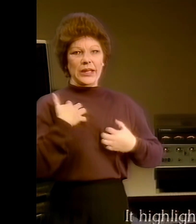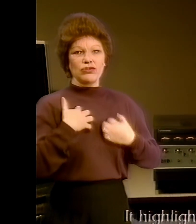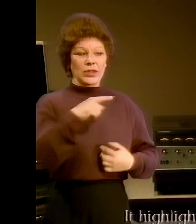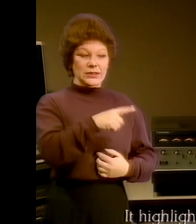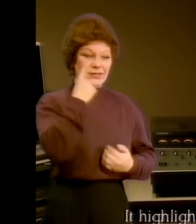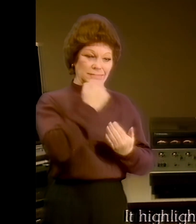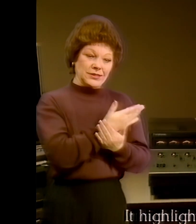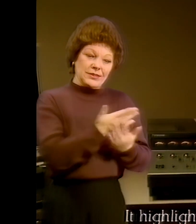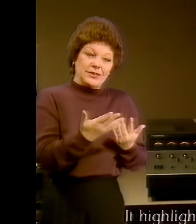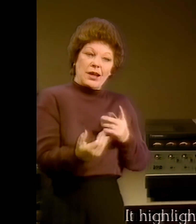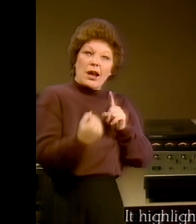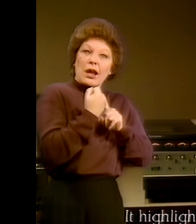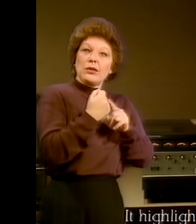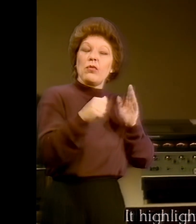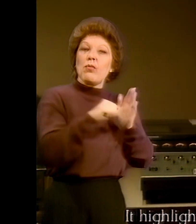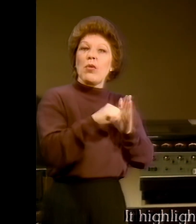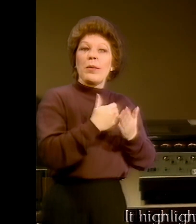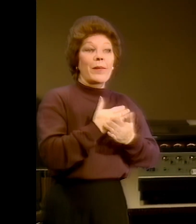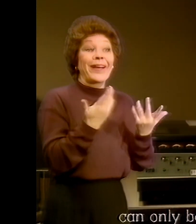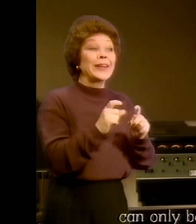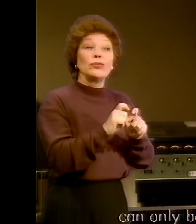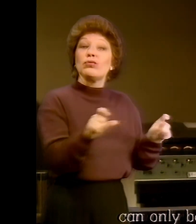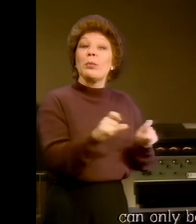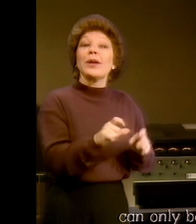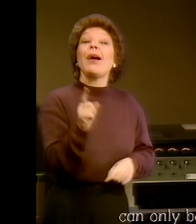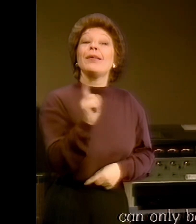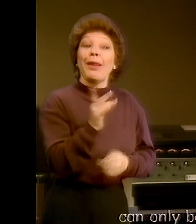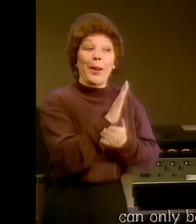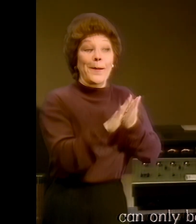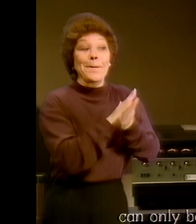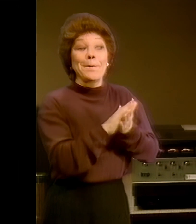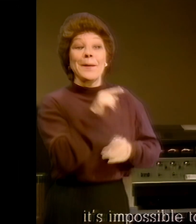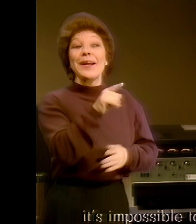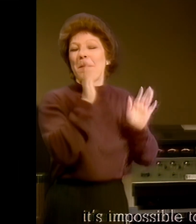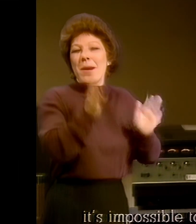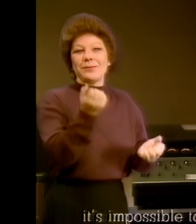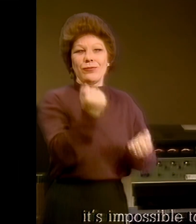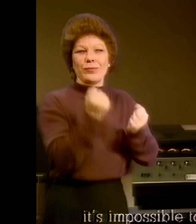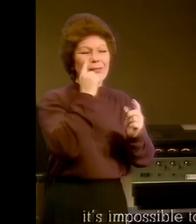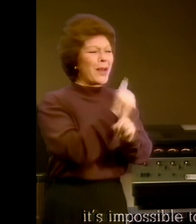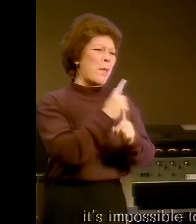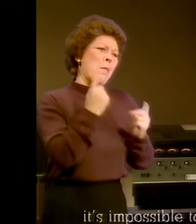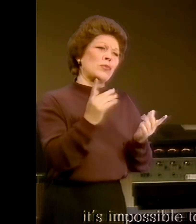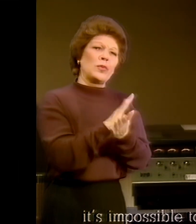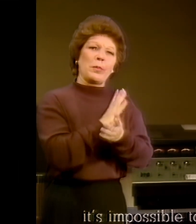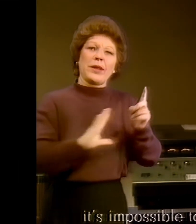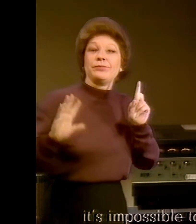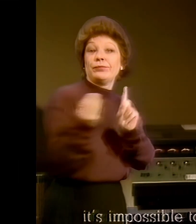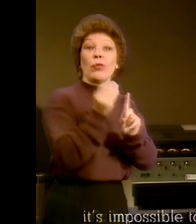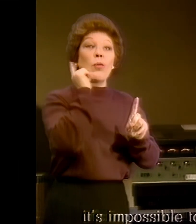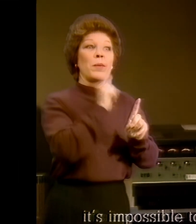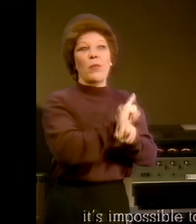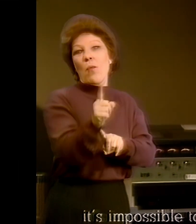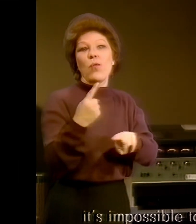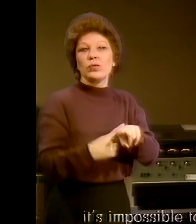the problems that any subtitle programme can only be a compromise. It's impossible to please all the people all the time. It's sometimes